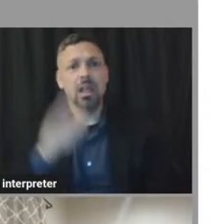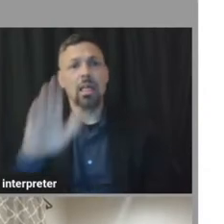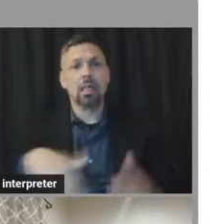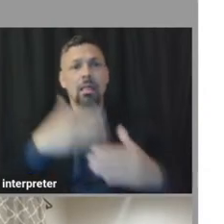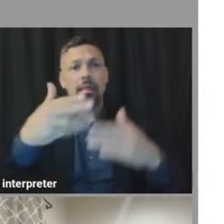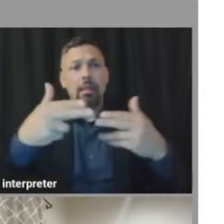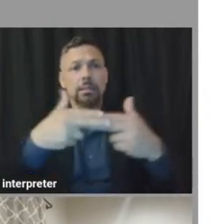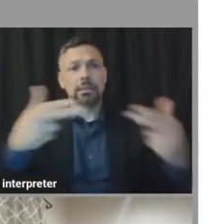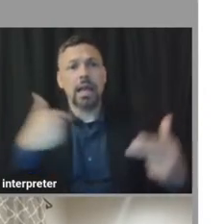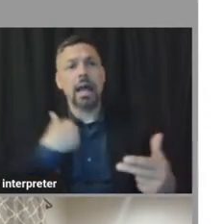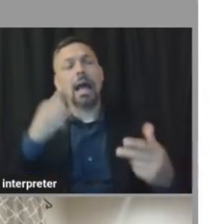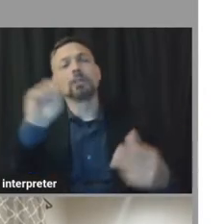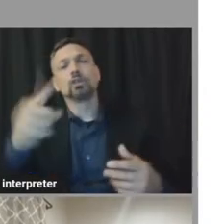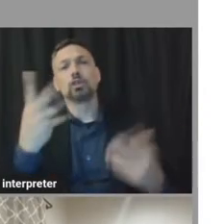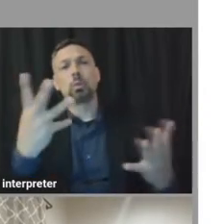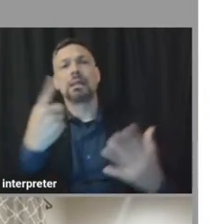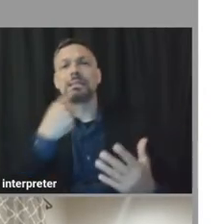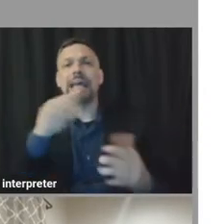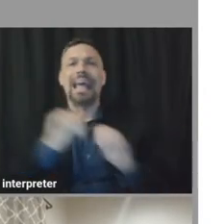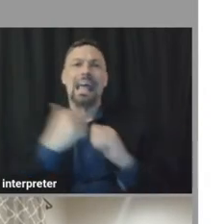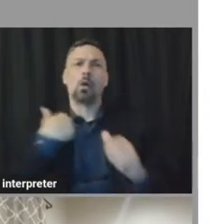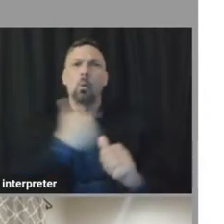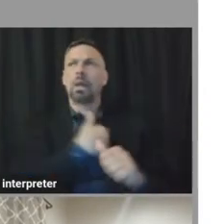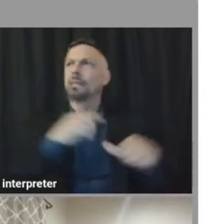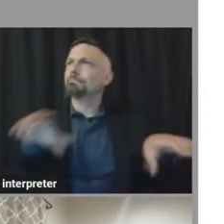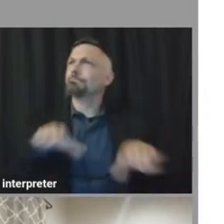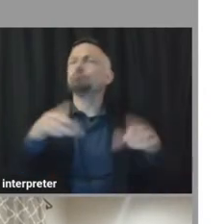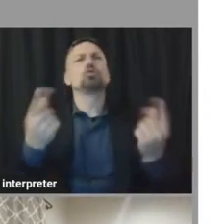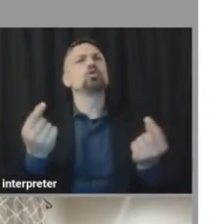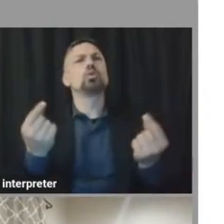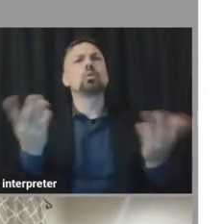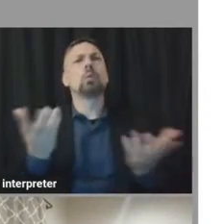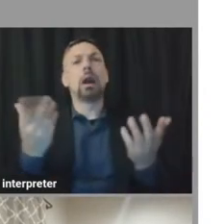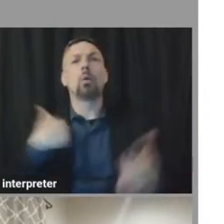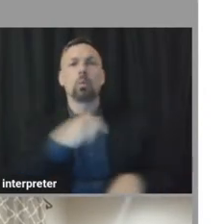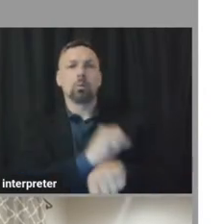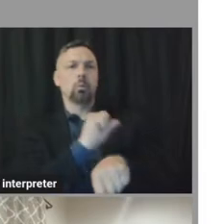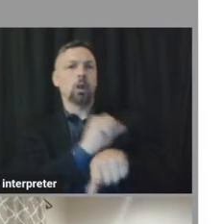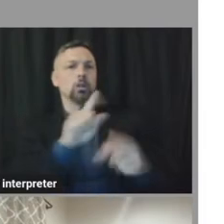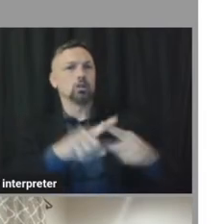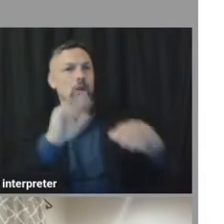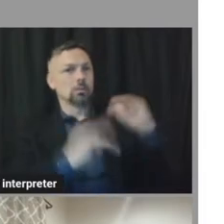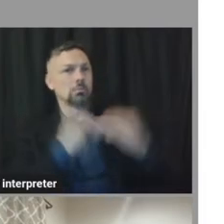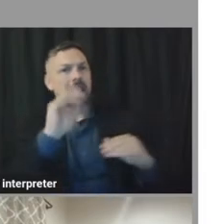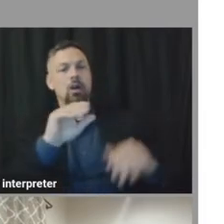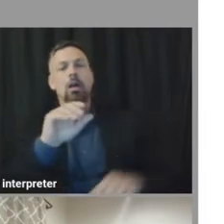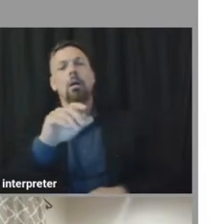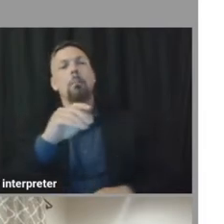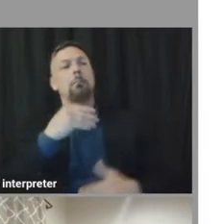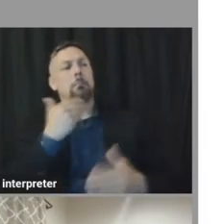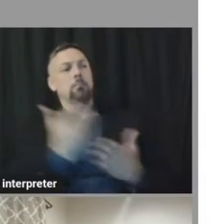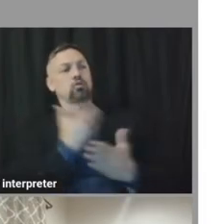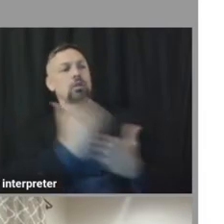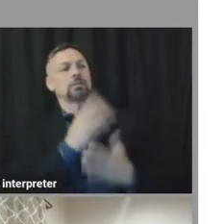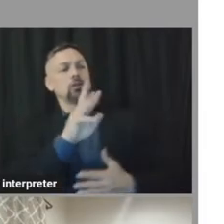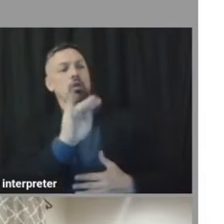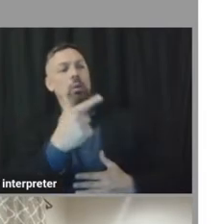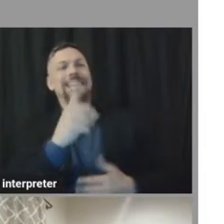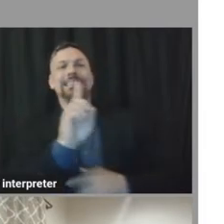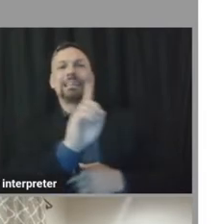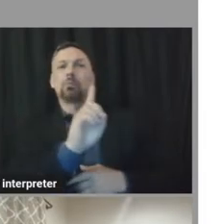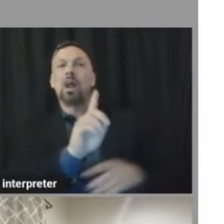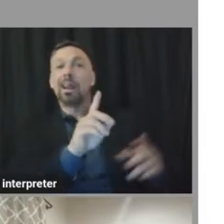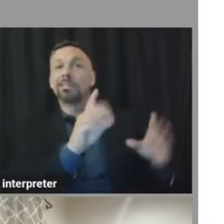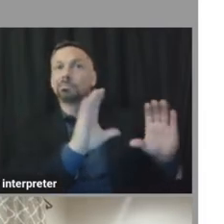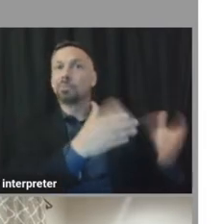So I want to just say how we're doing this in action. We are working to build the progressive wing of the Democratic Party. Like Sandra and